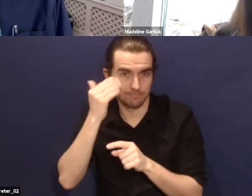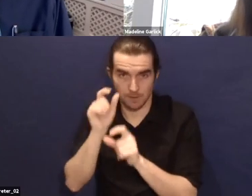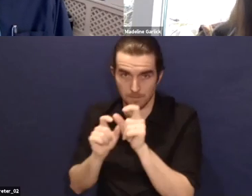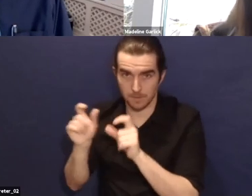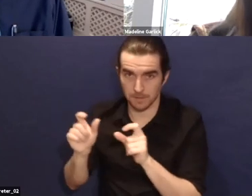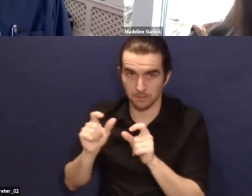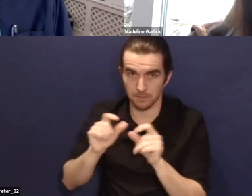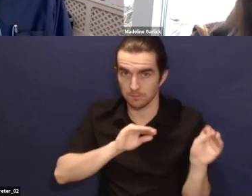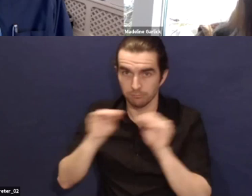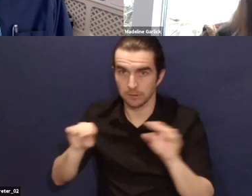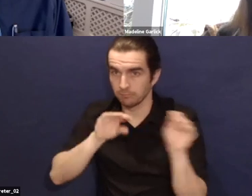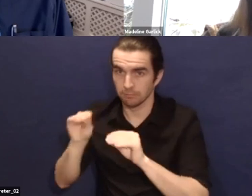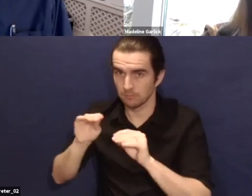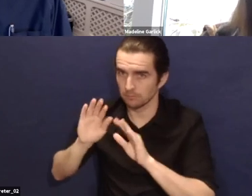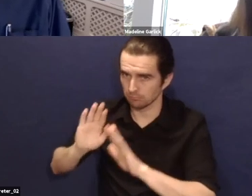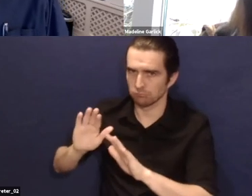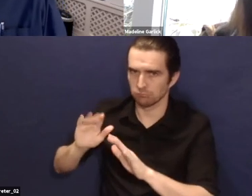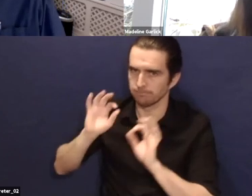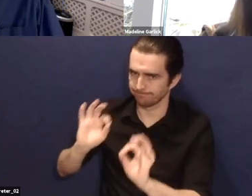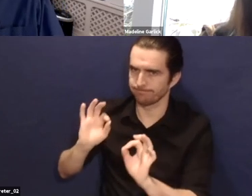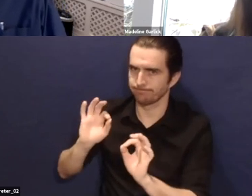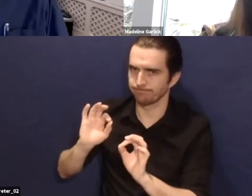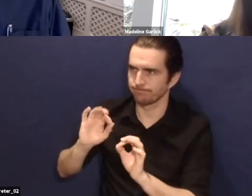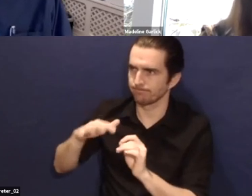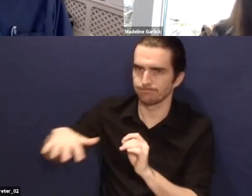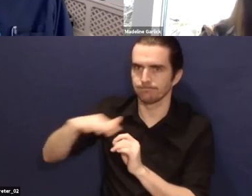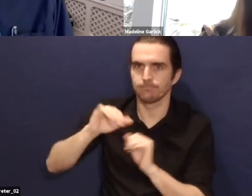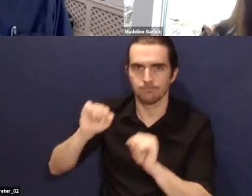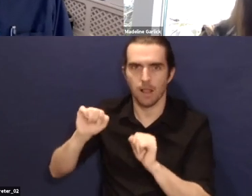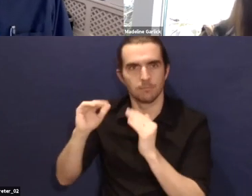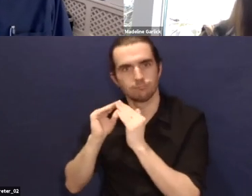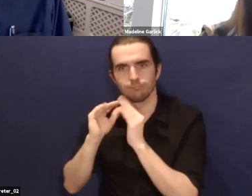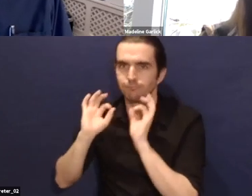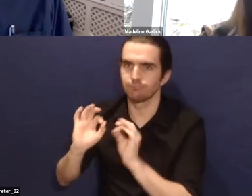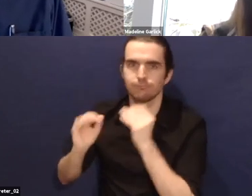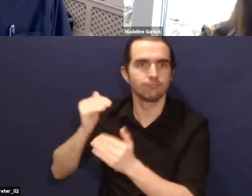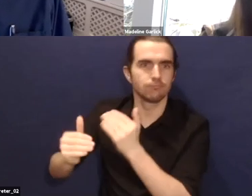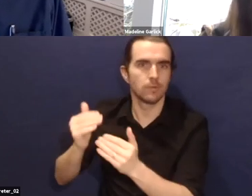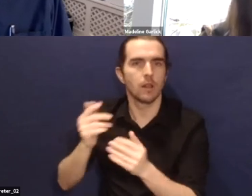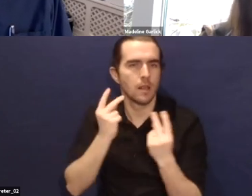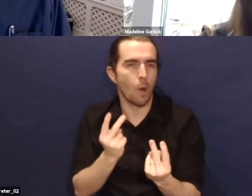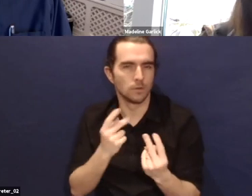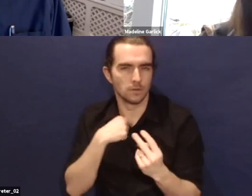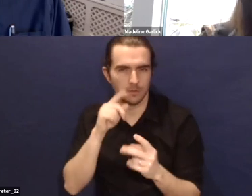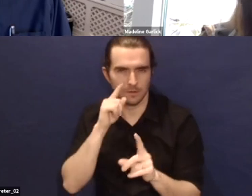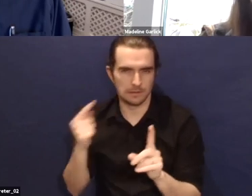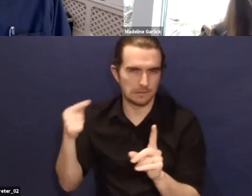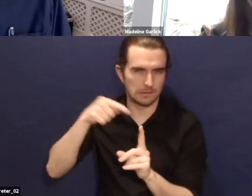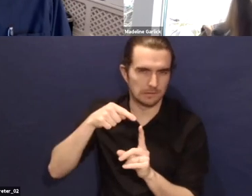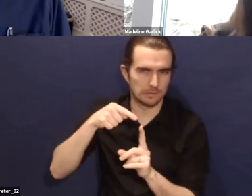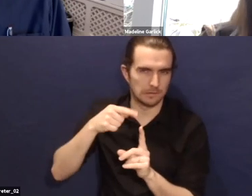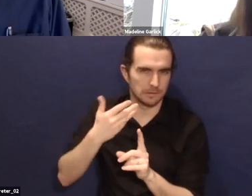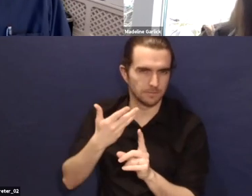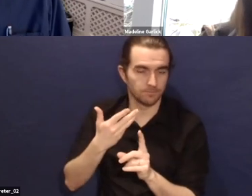tenure and shelter in a place to live. We also need to look at research which can help us ensure we